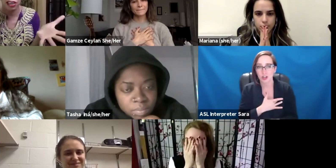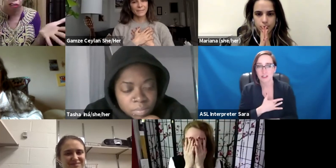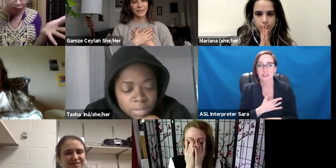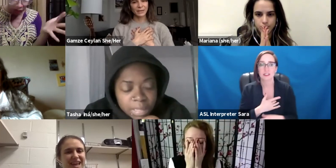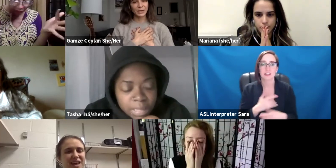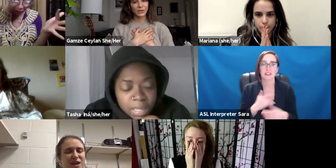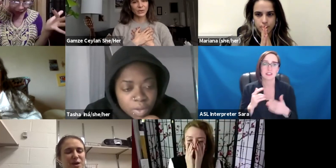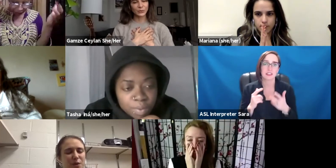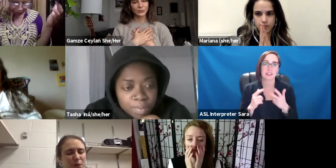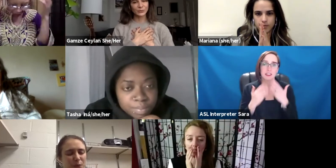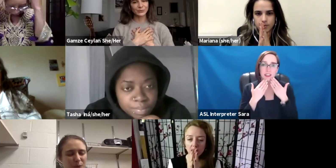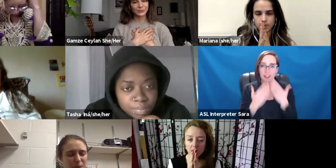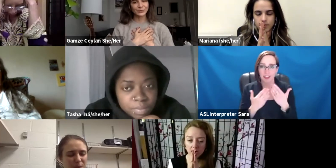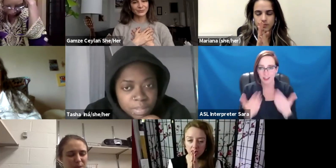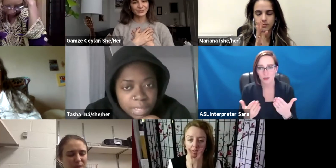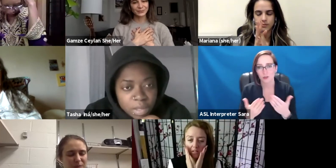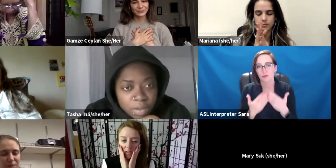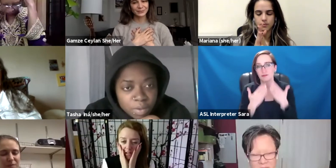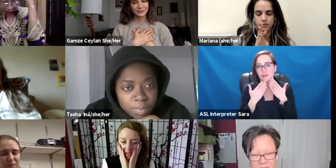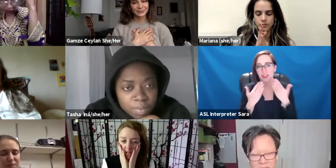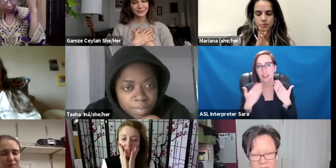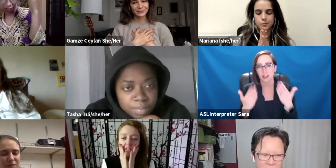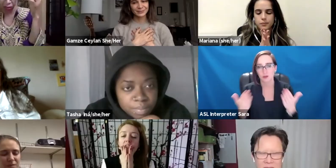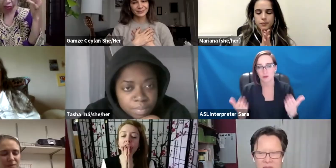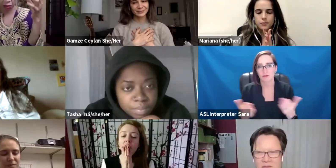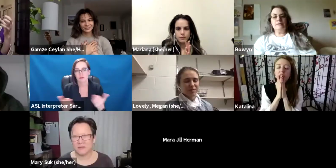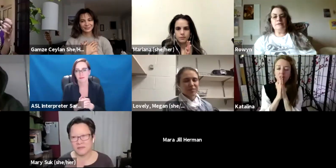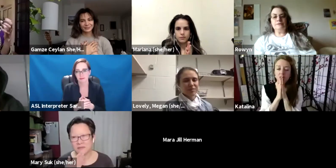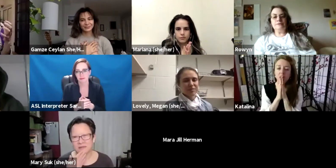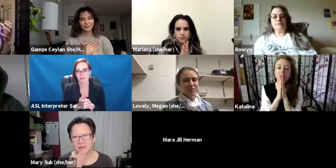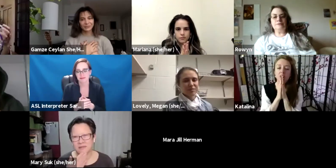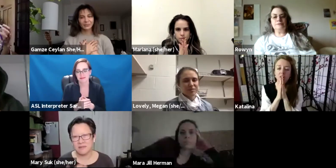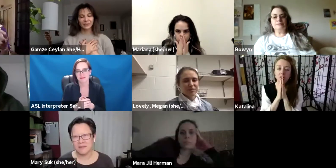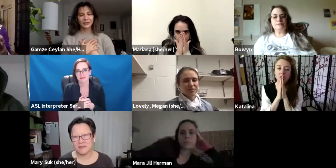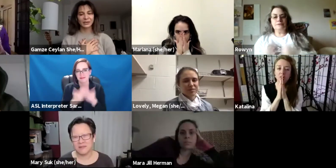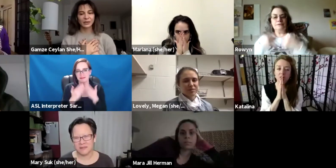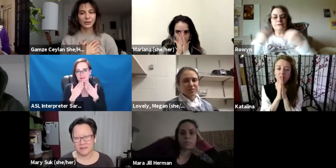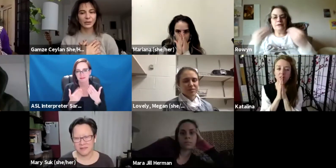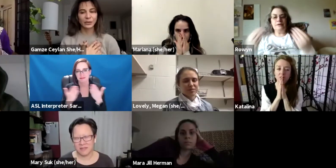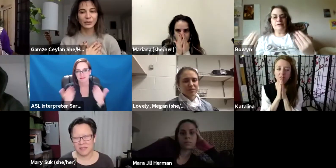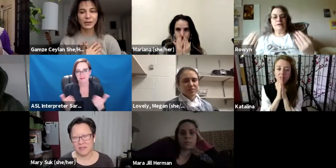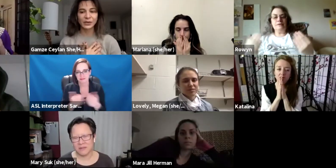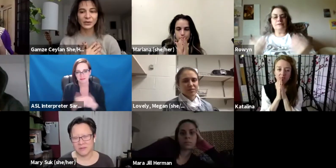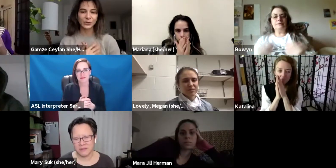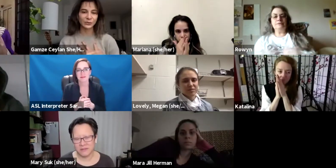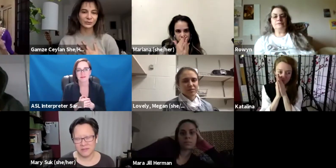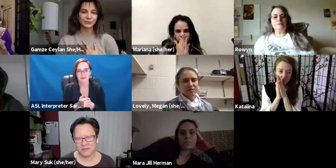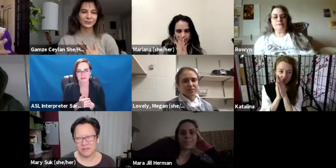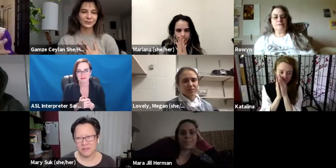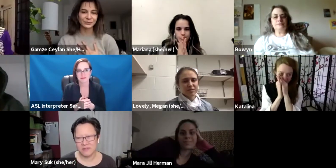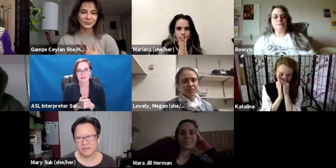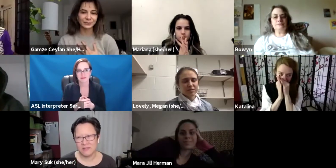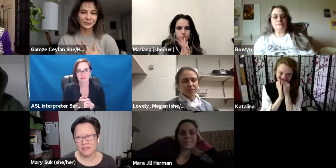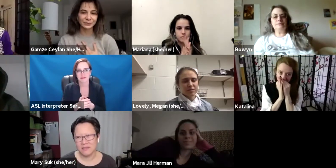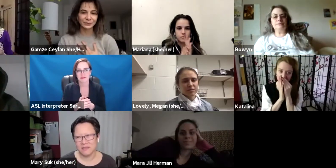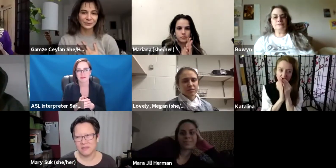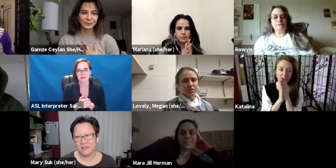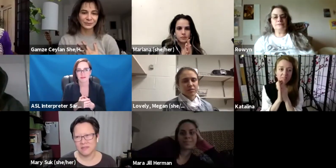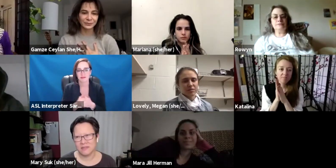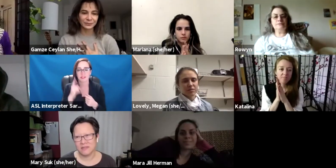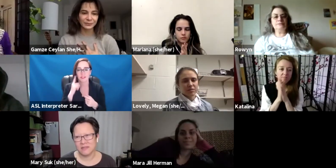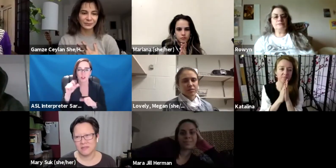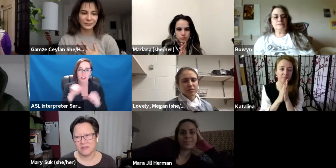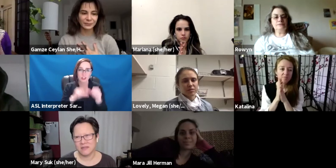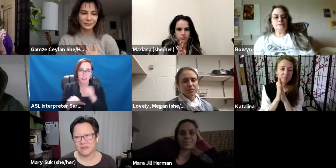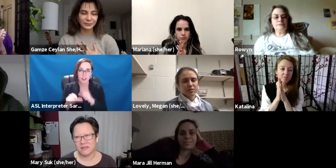you. Thank you so much. Thank you. Thank you and Ashe. Thank you. to one another who showed up